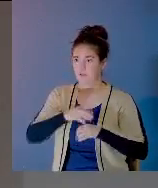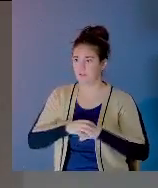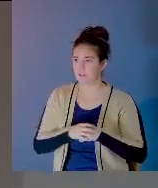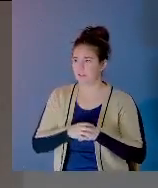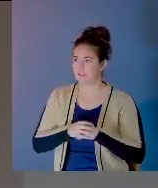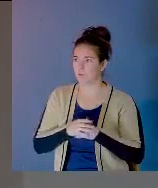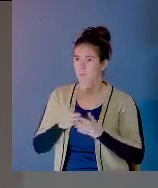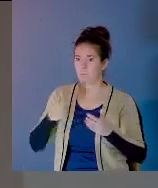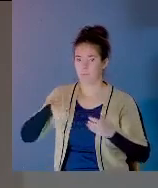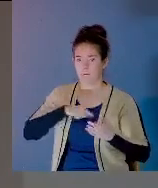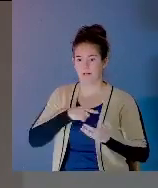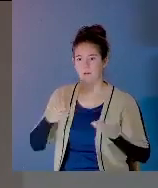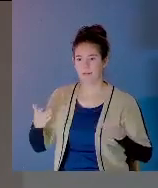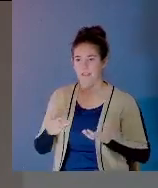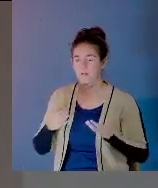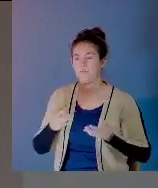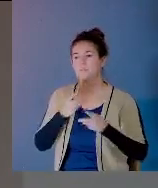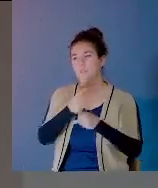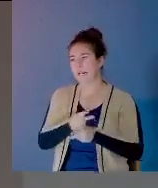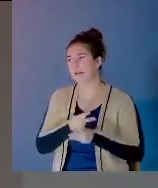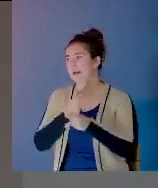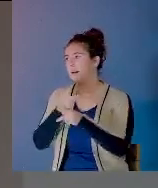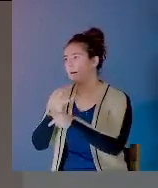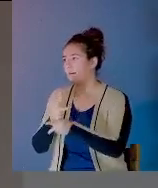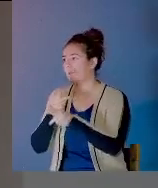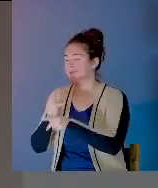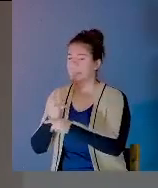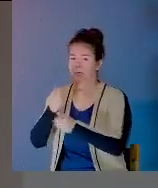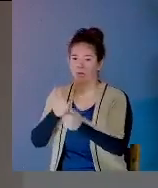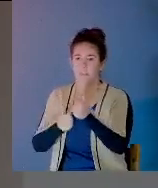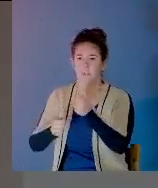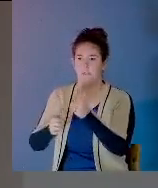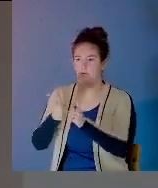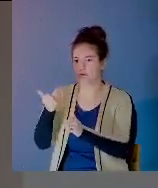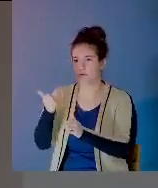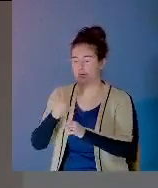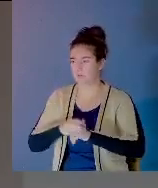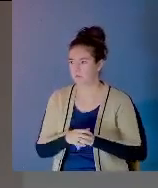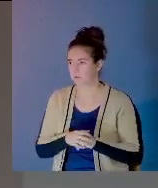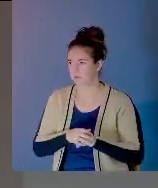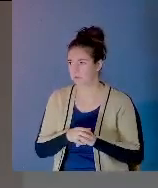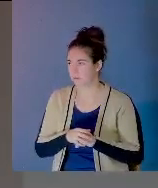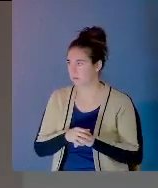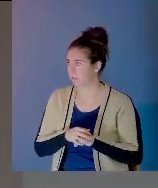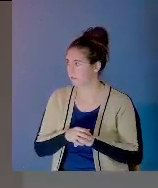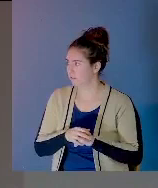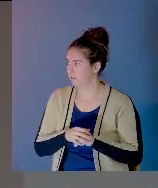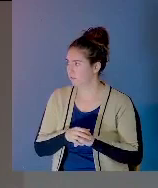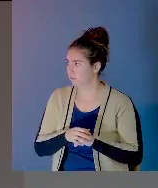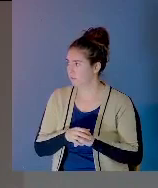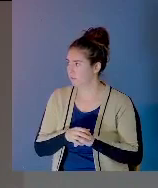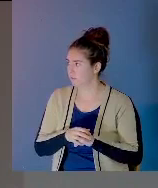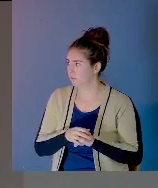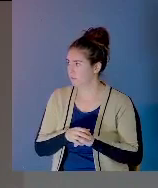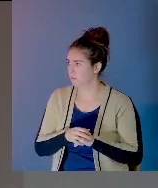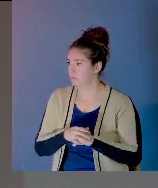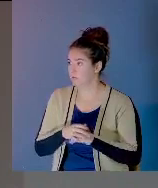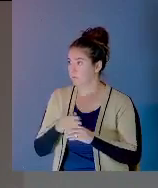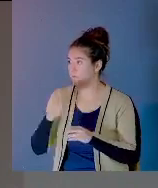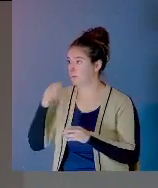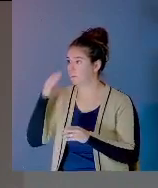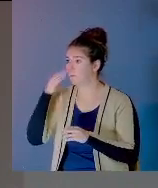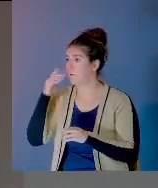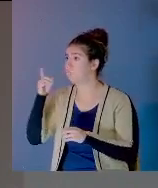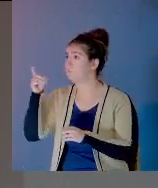so grateful for so many of you, and Ken Dettelbach, who has been a huge blessing to this church, and she